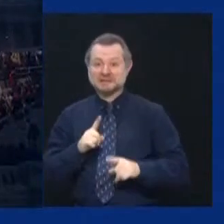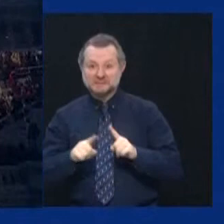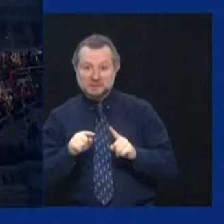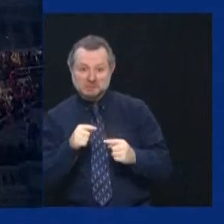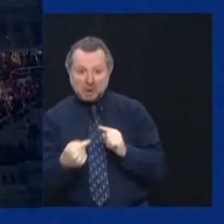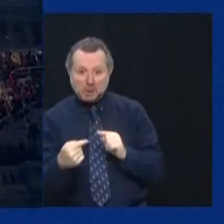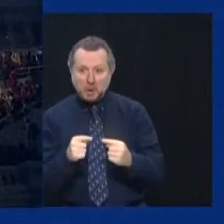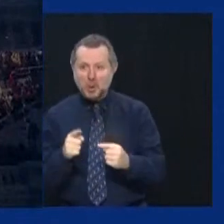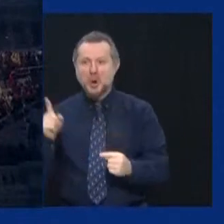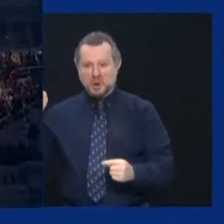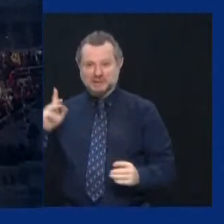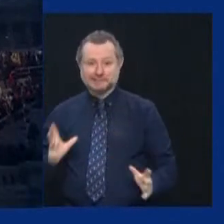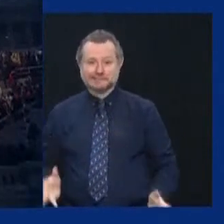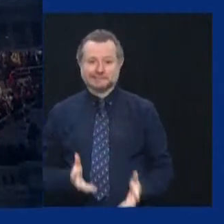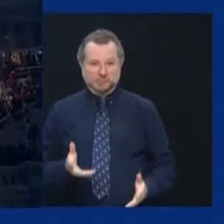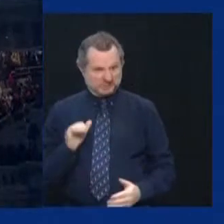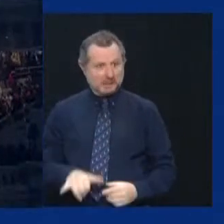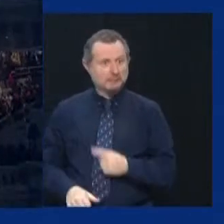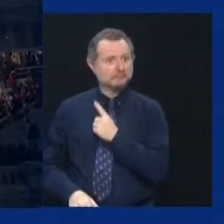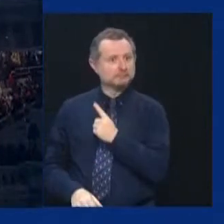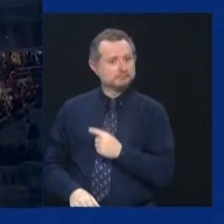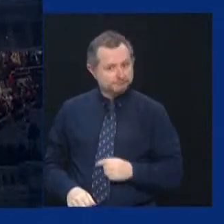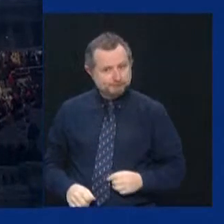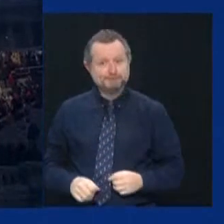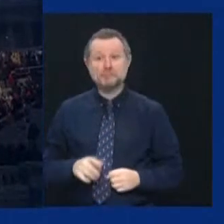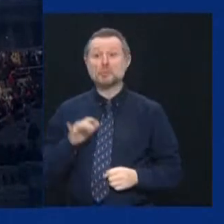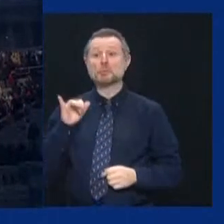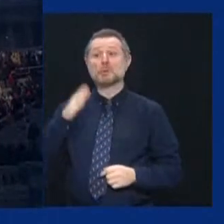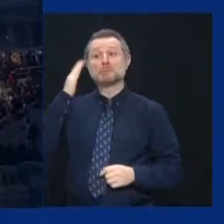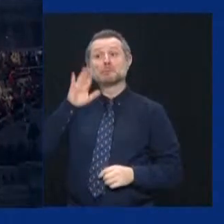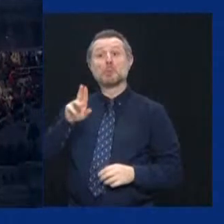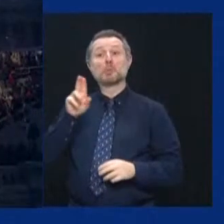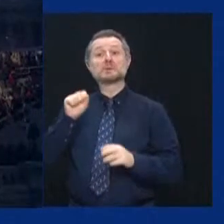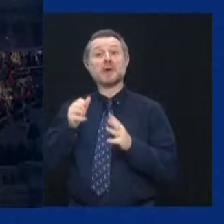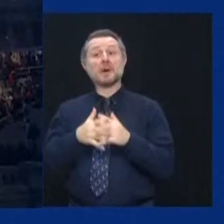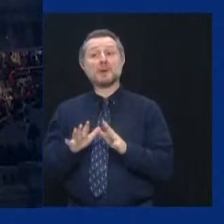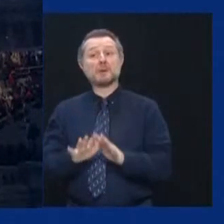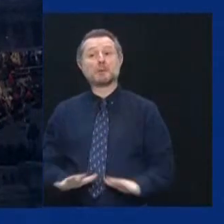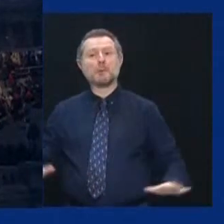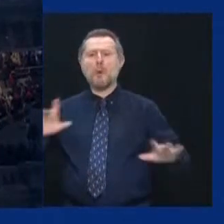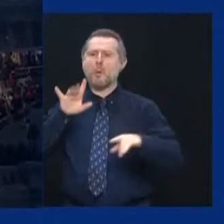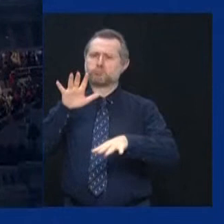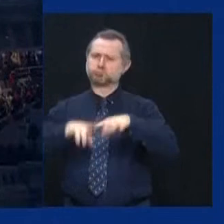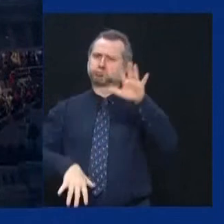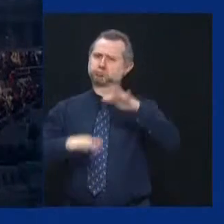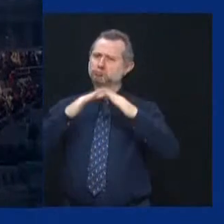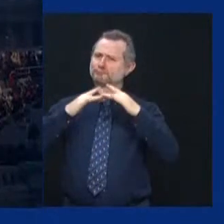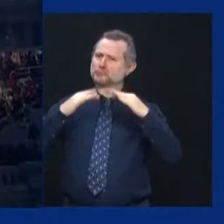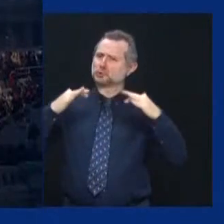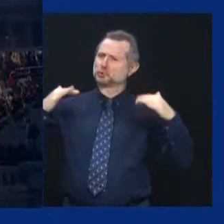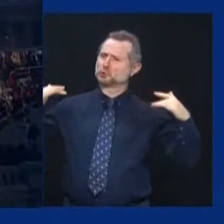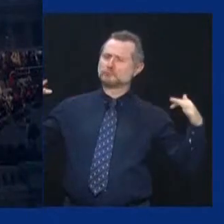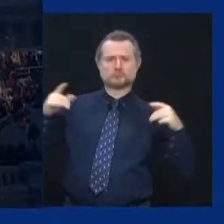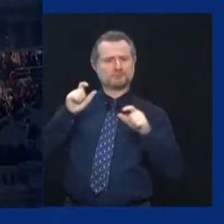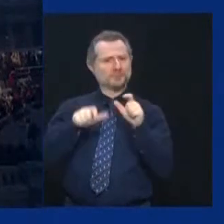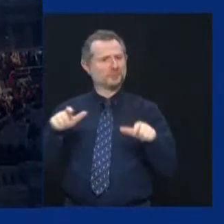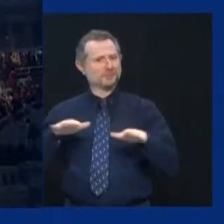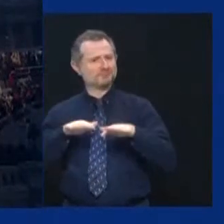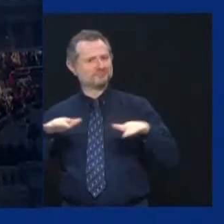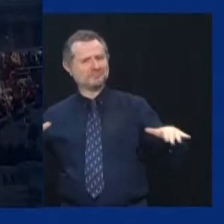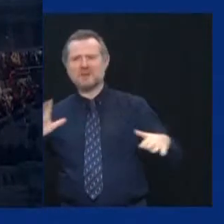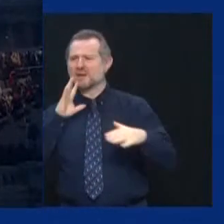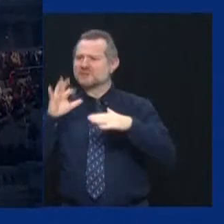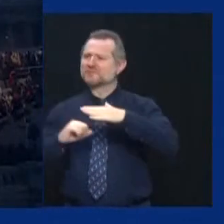This country is made up of different people. That's the founding premise of the country. We're all